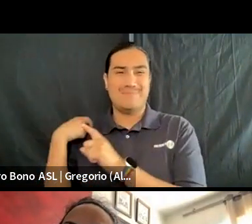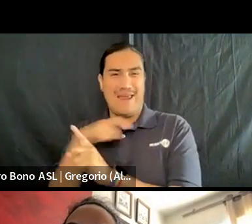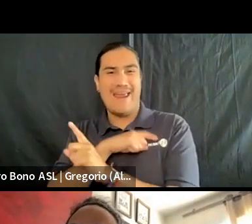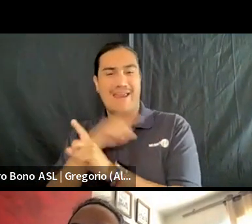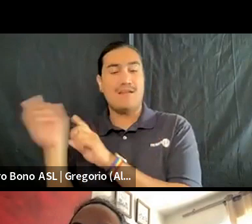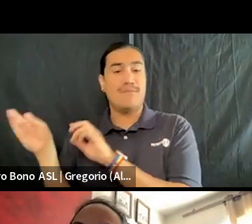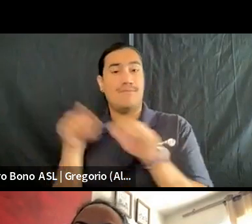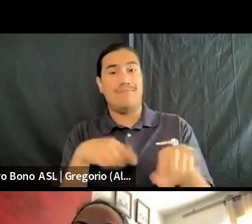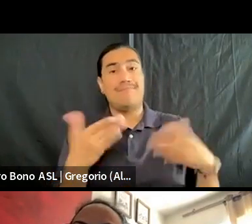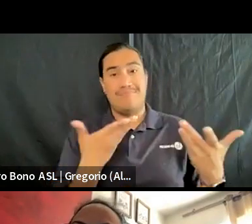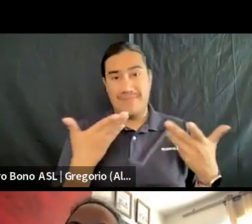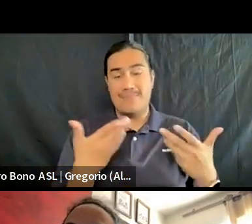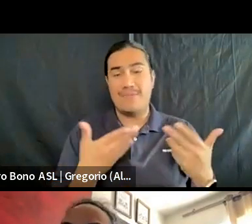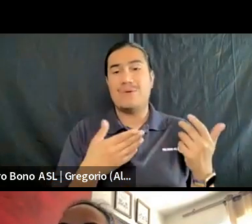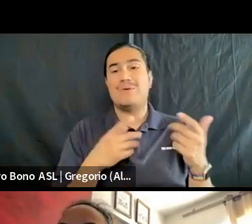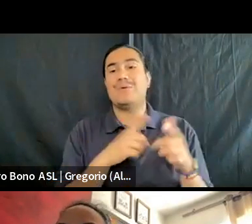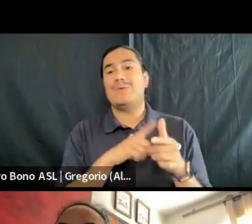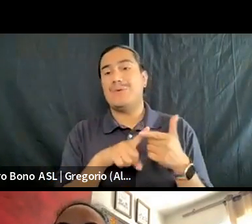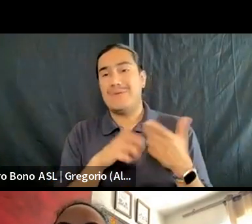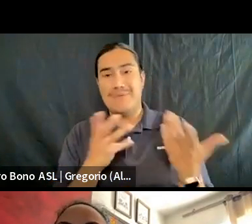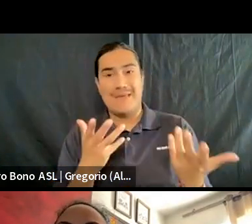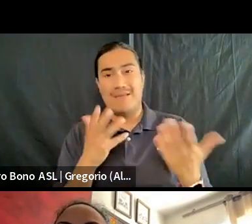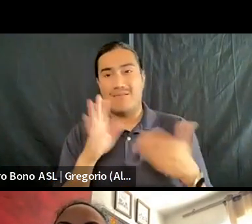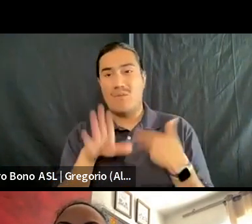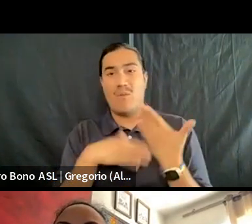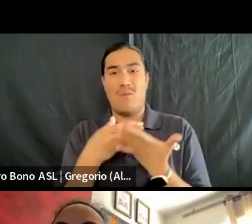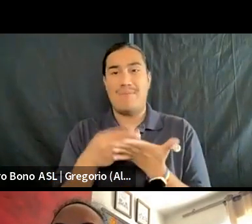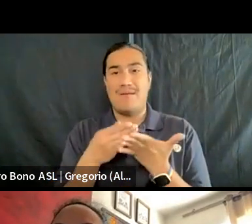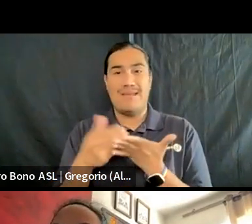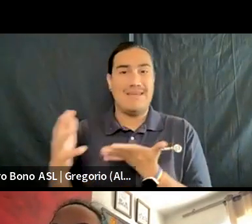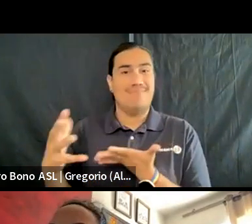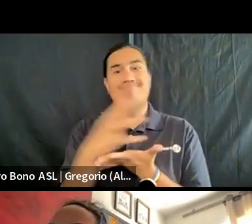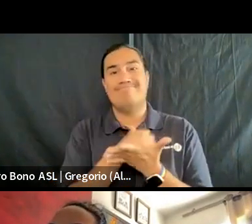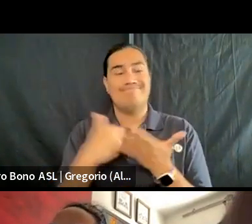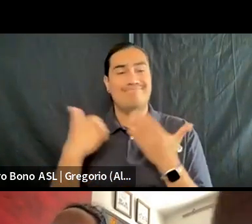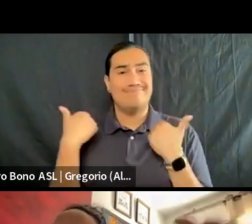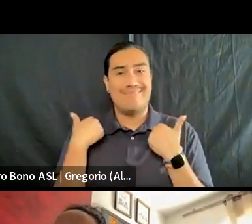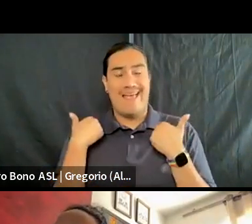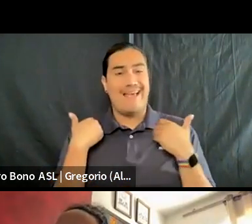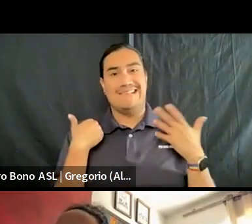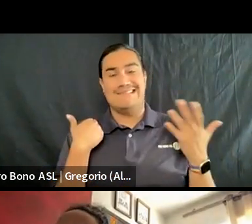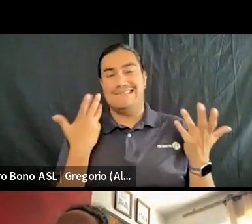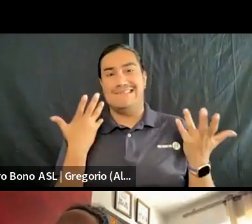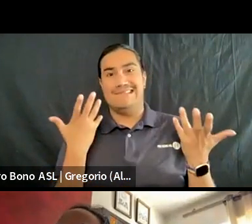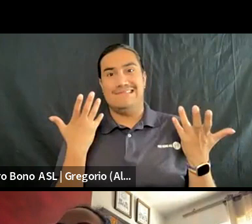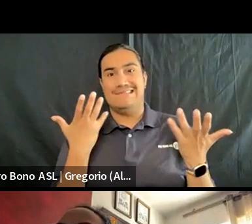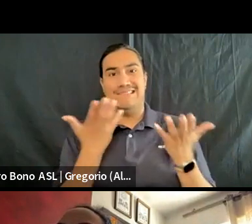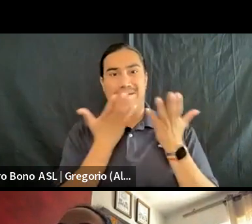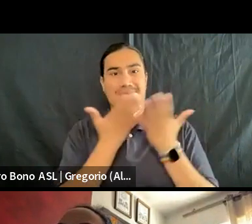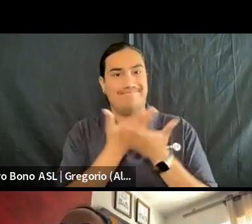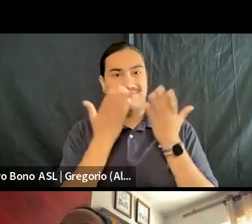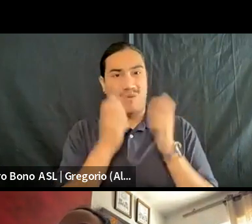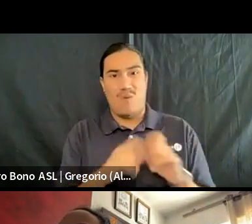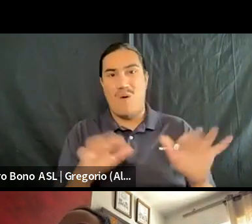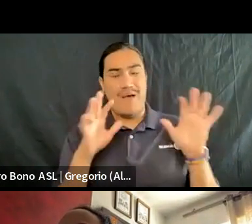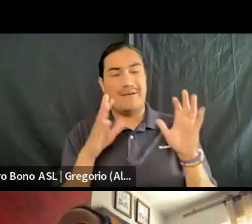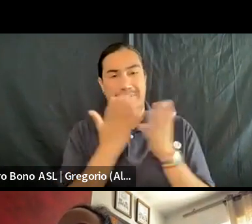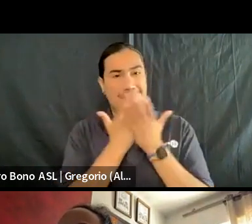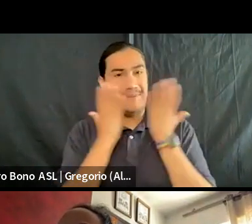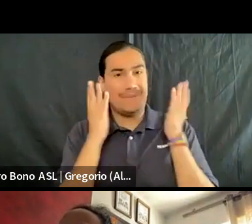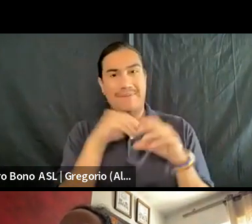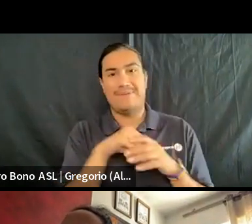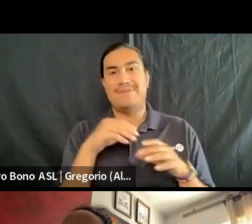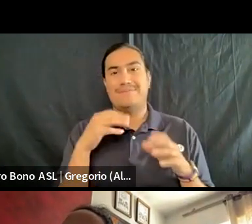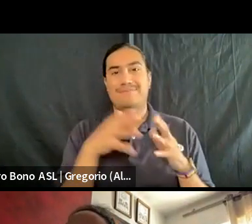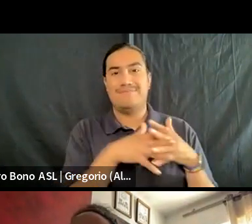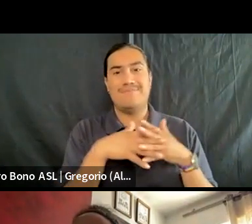he kind of hurt his back. So all the money he had, you know, he lost. And then he ended up